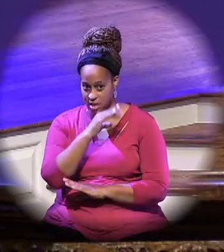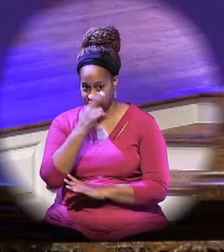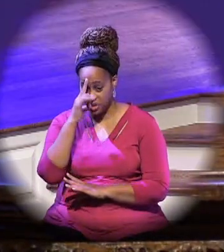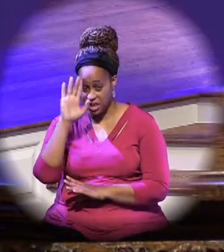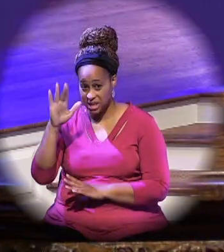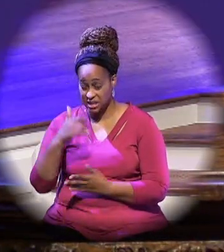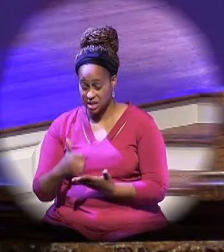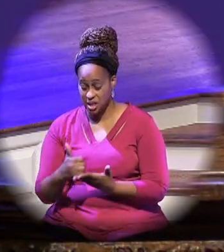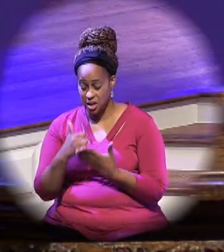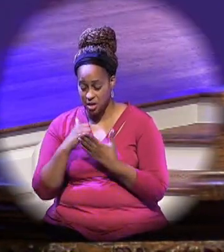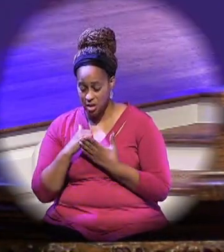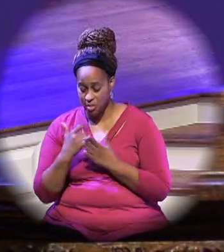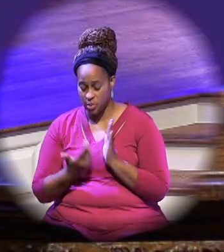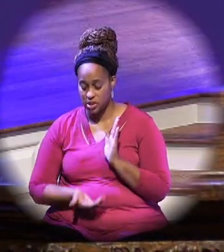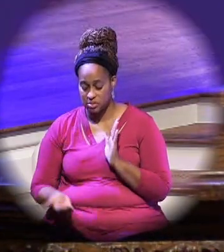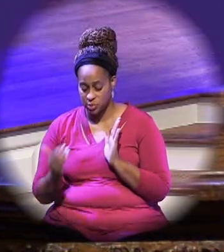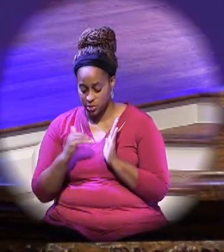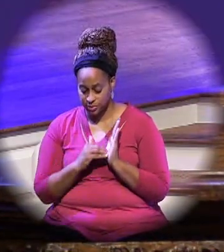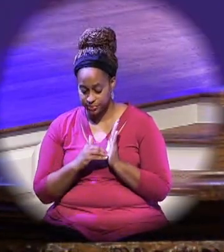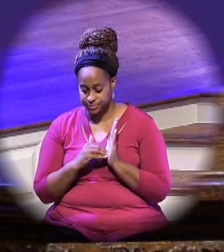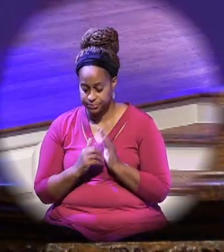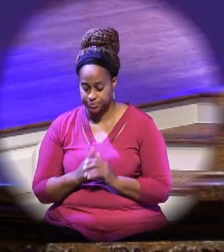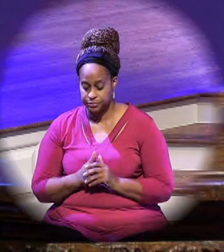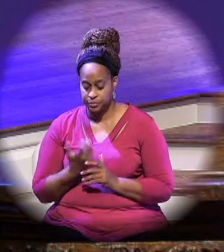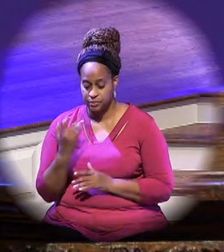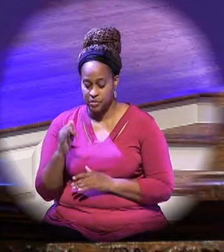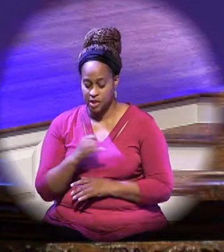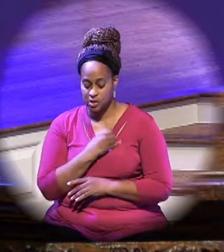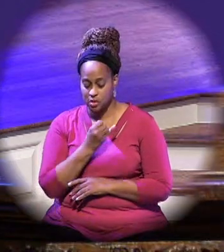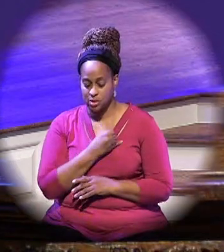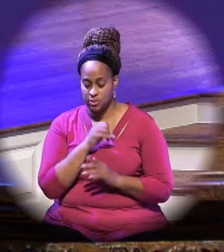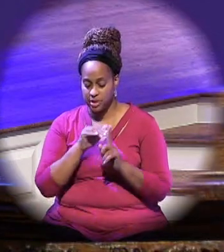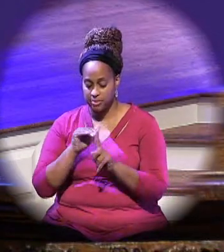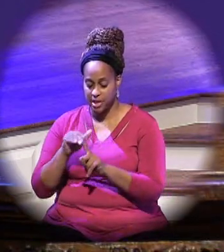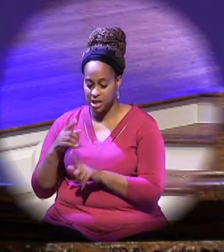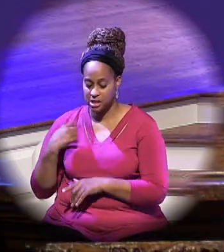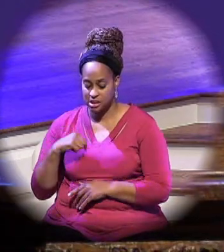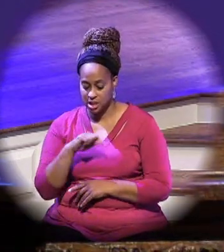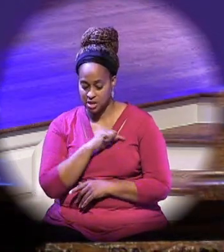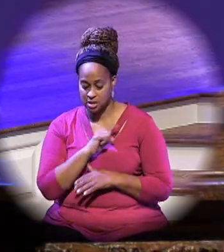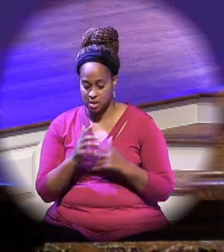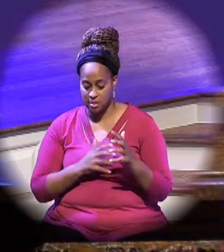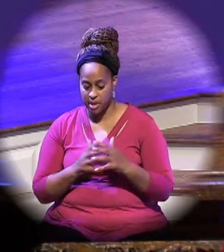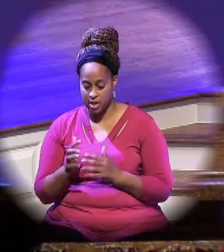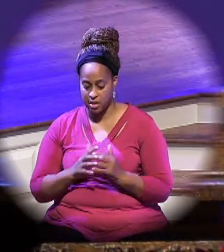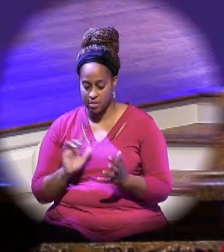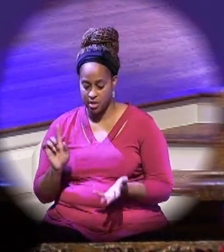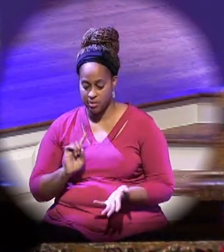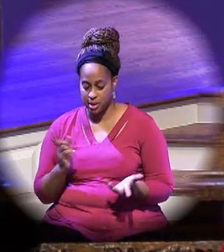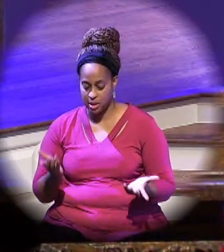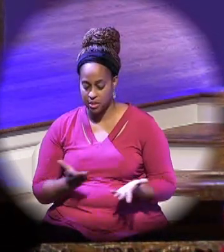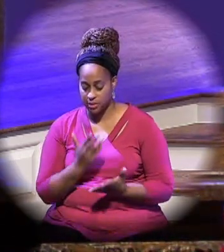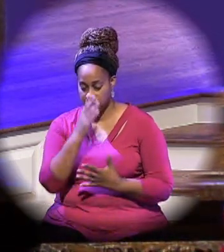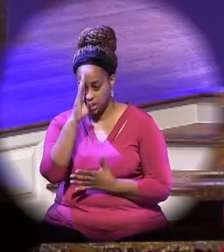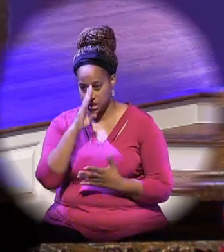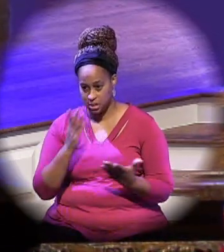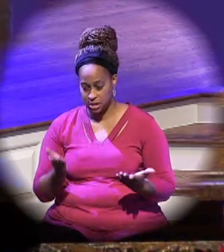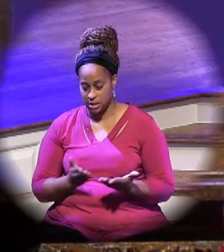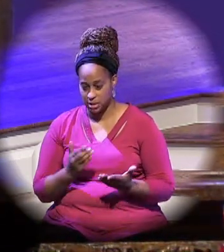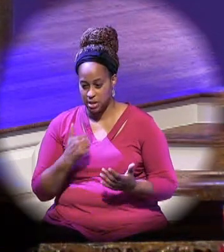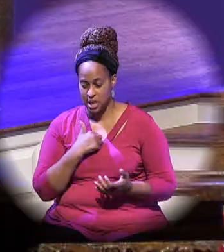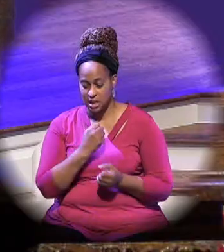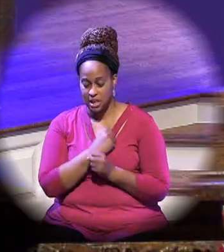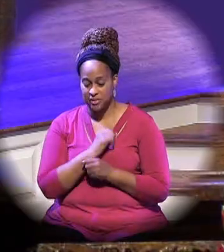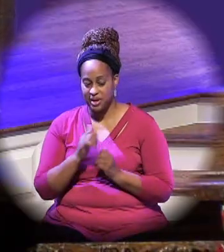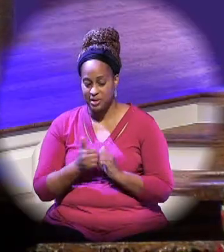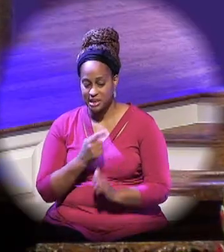help once more. Jonah reminds us, no matter where we are, God hears our prayer. I love how he